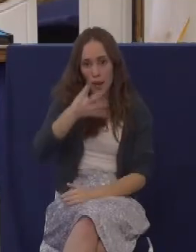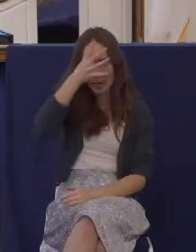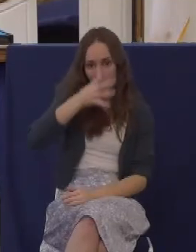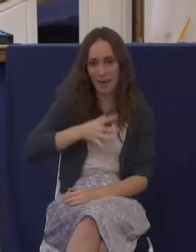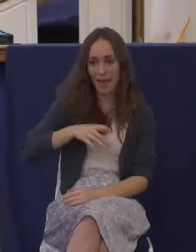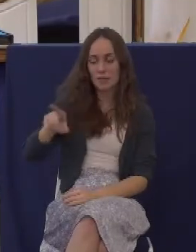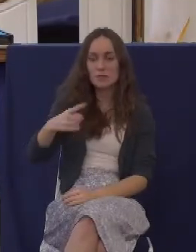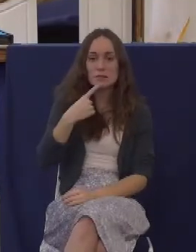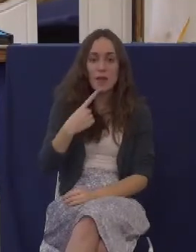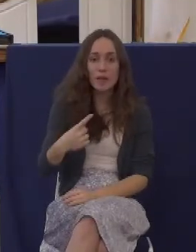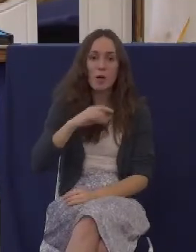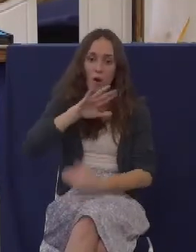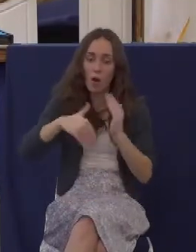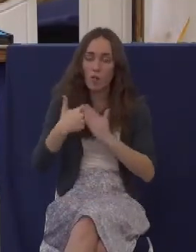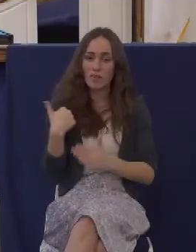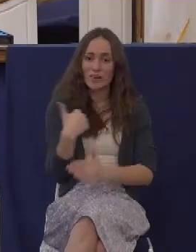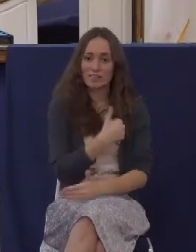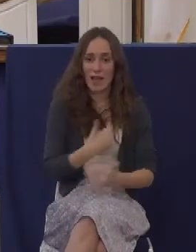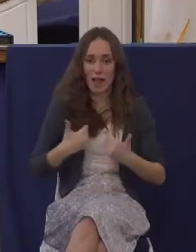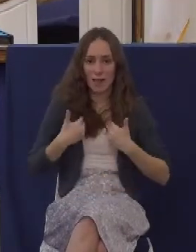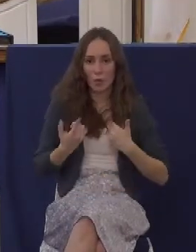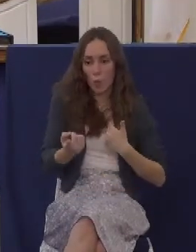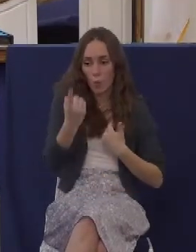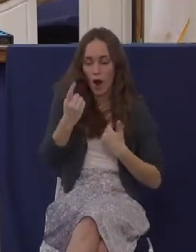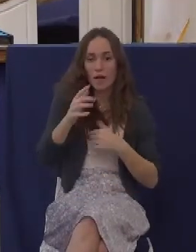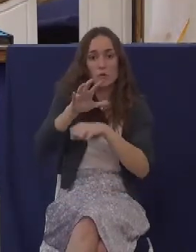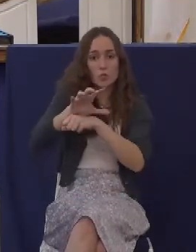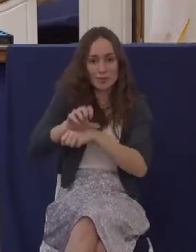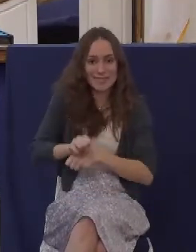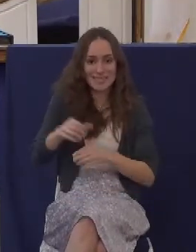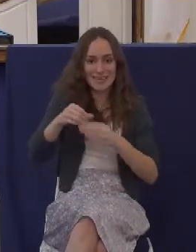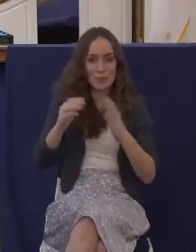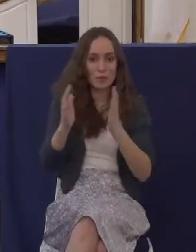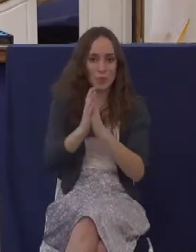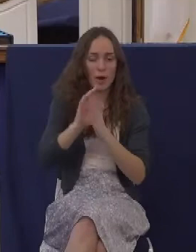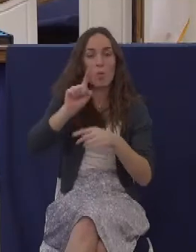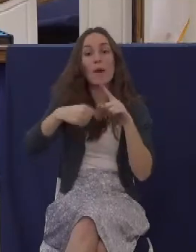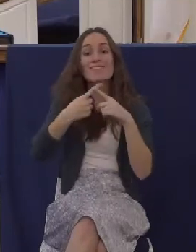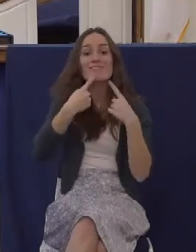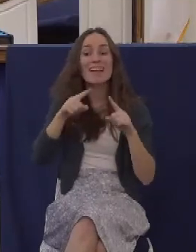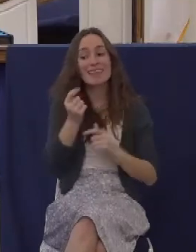one routine prayer in our system, and once we get rid of it, then we can really start to pray.